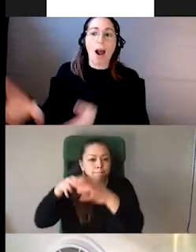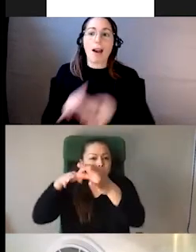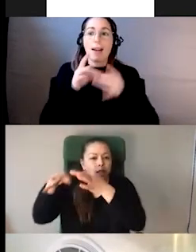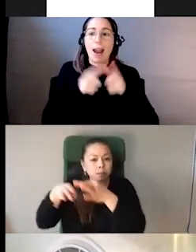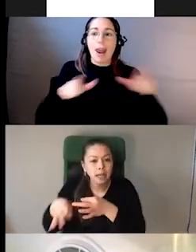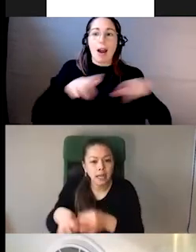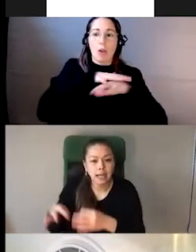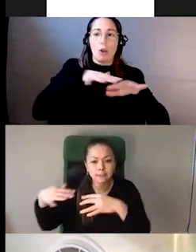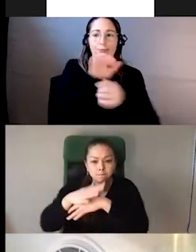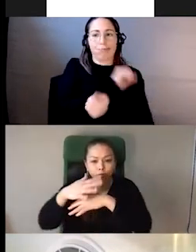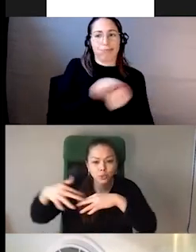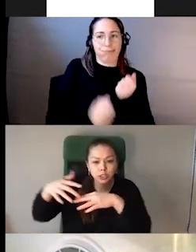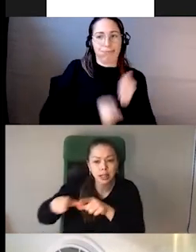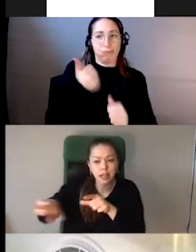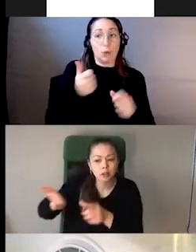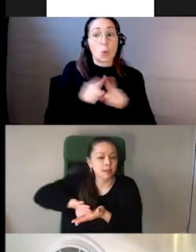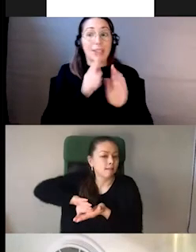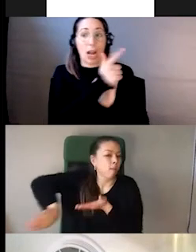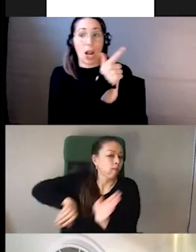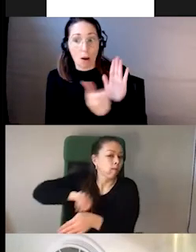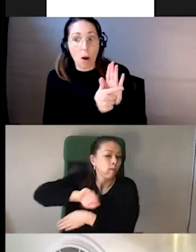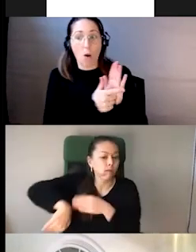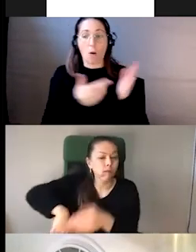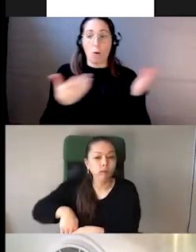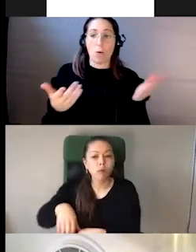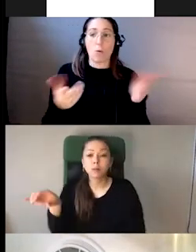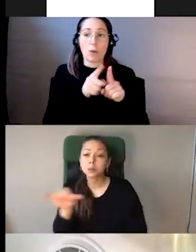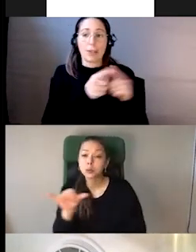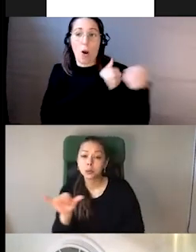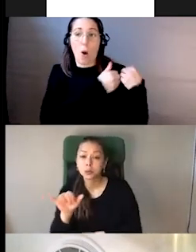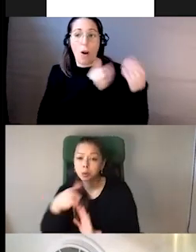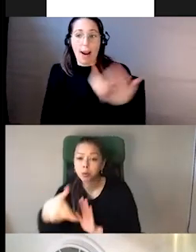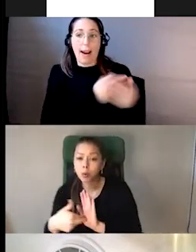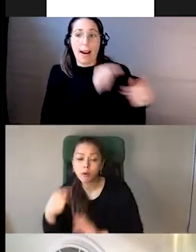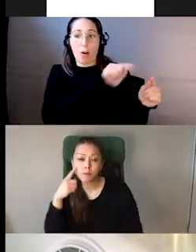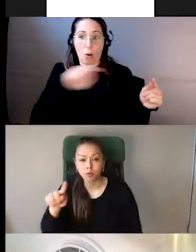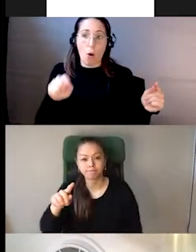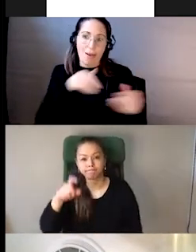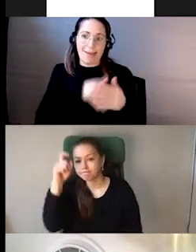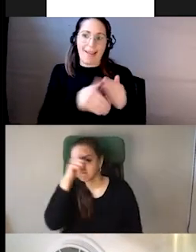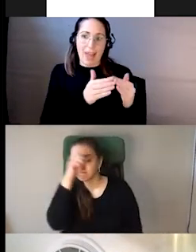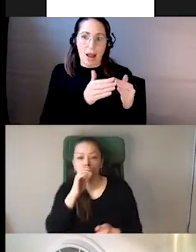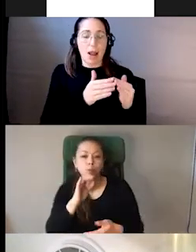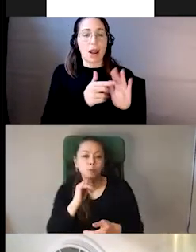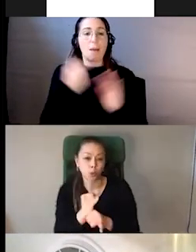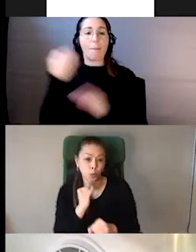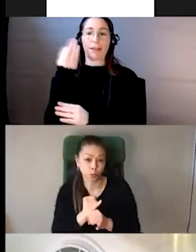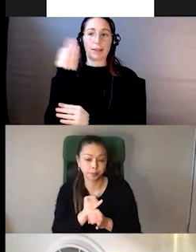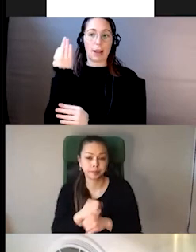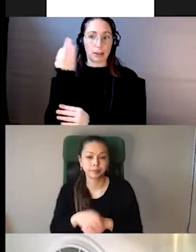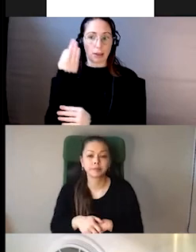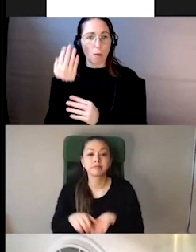and language loss and the role of residential schools. This exhibit panel refers to